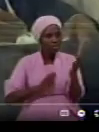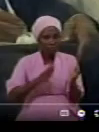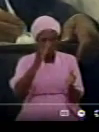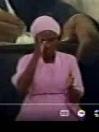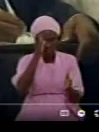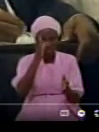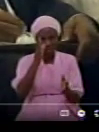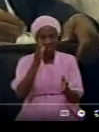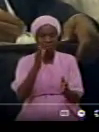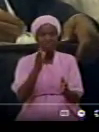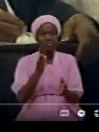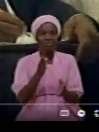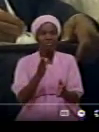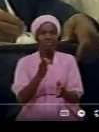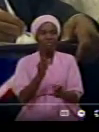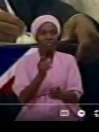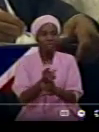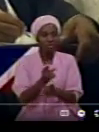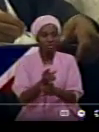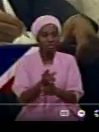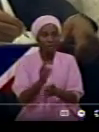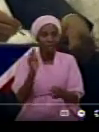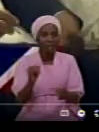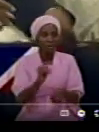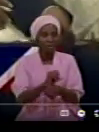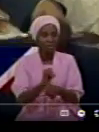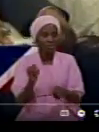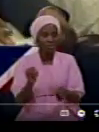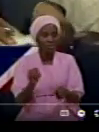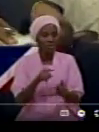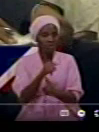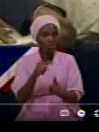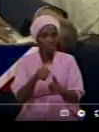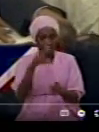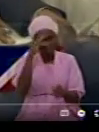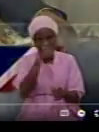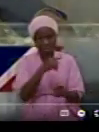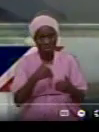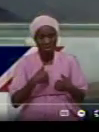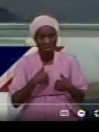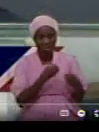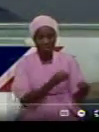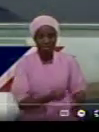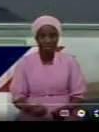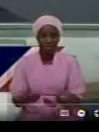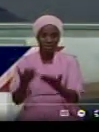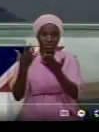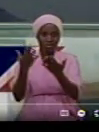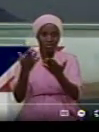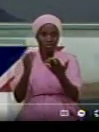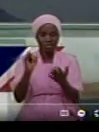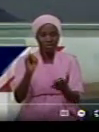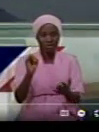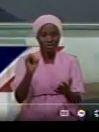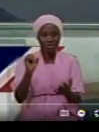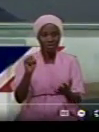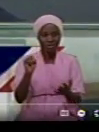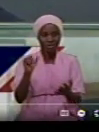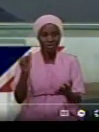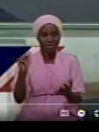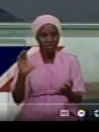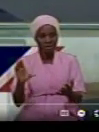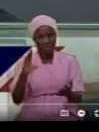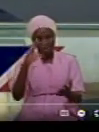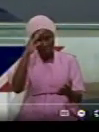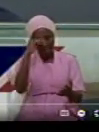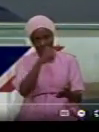justified by works when he had offered Isaac his son upon the